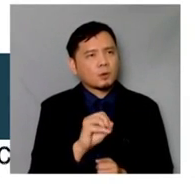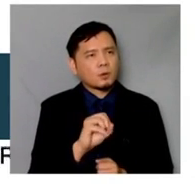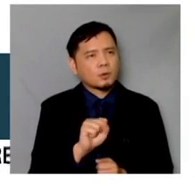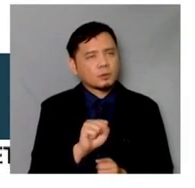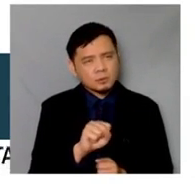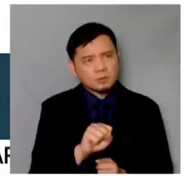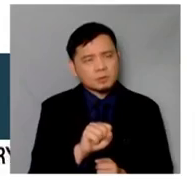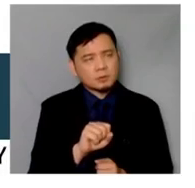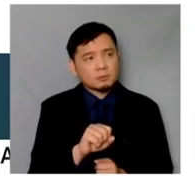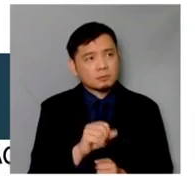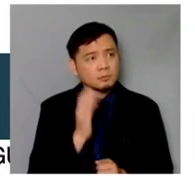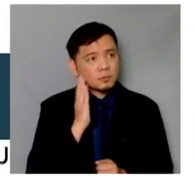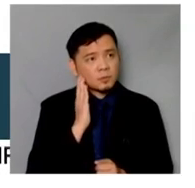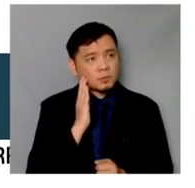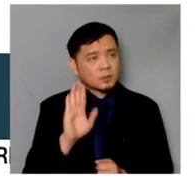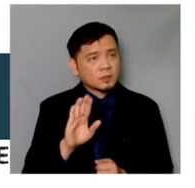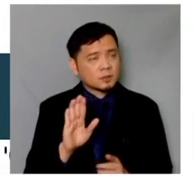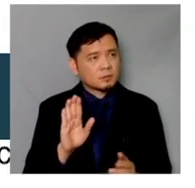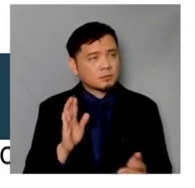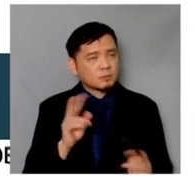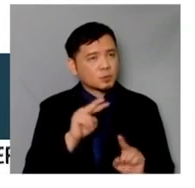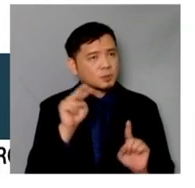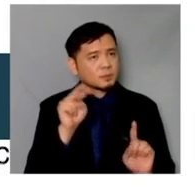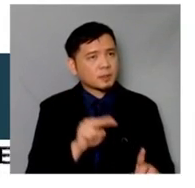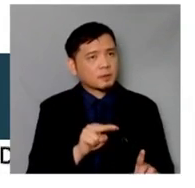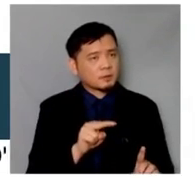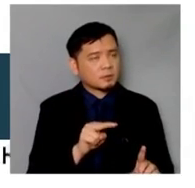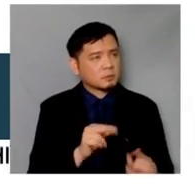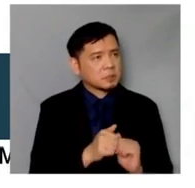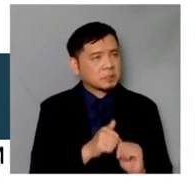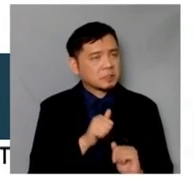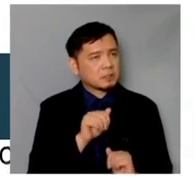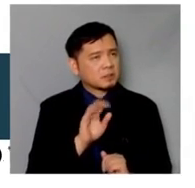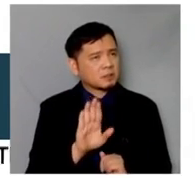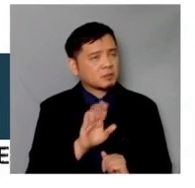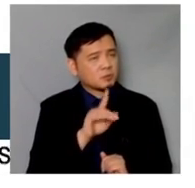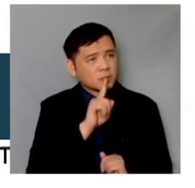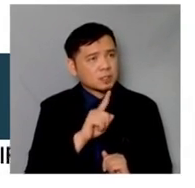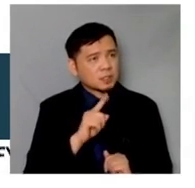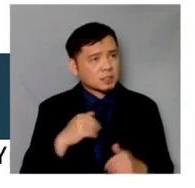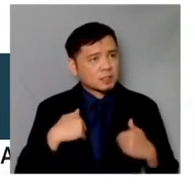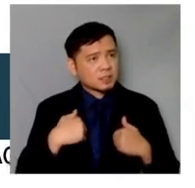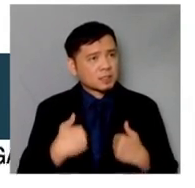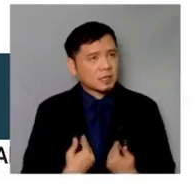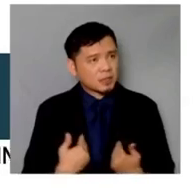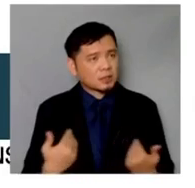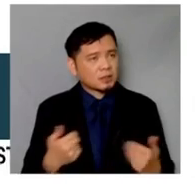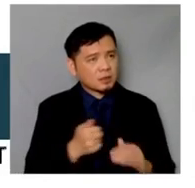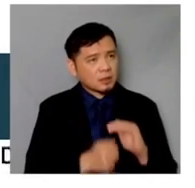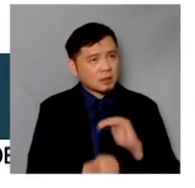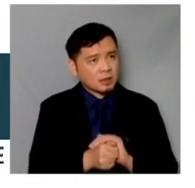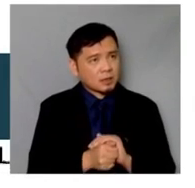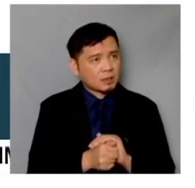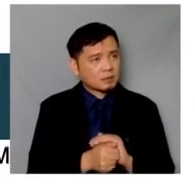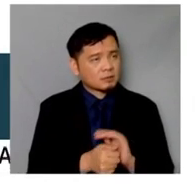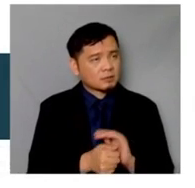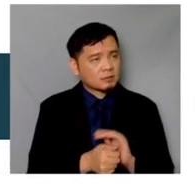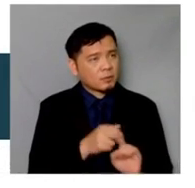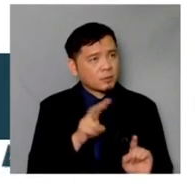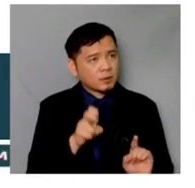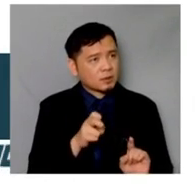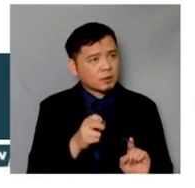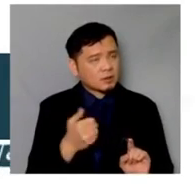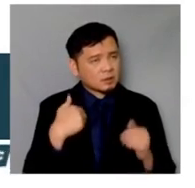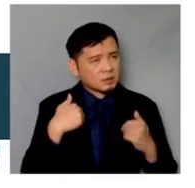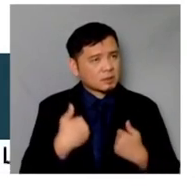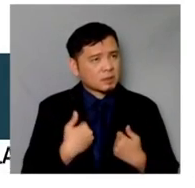is? Did he say that he was tired of perhaps being in hiding as a witness? For